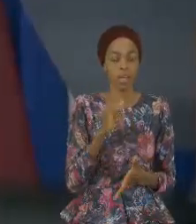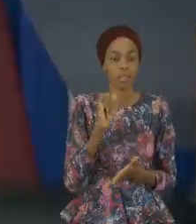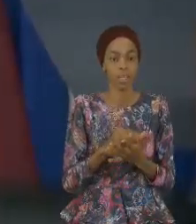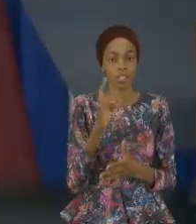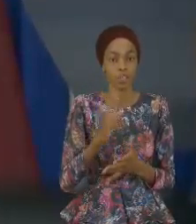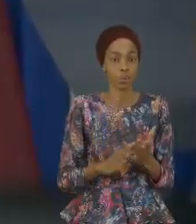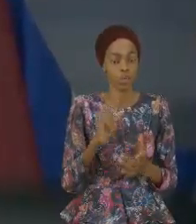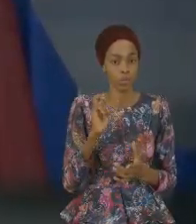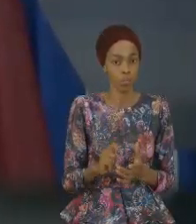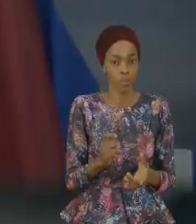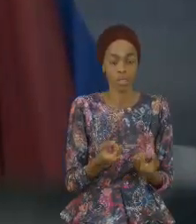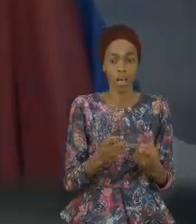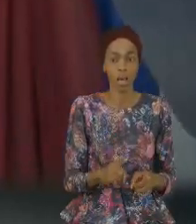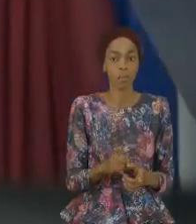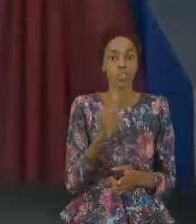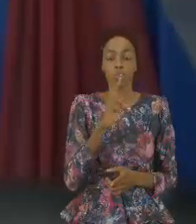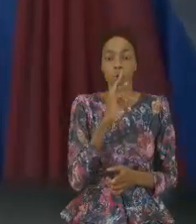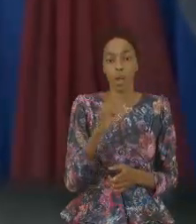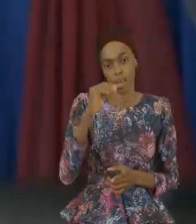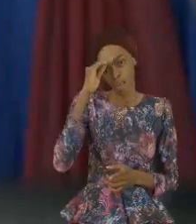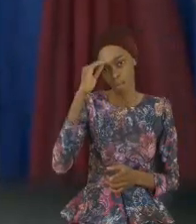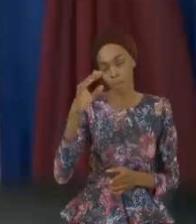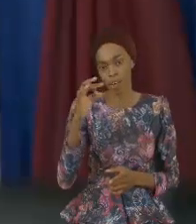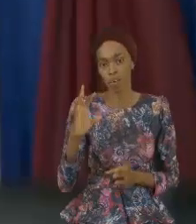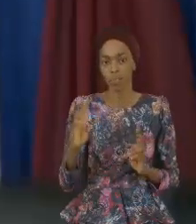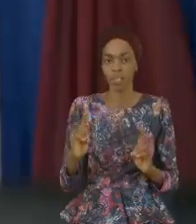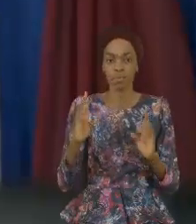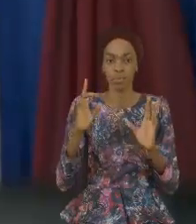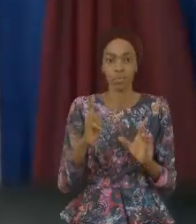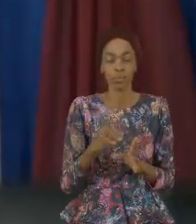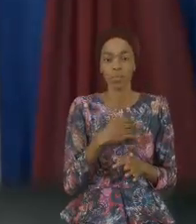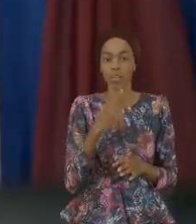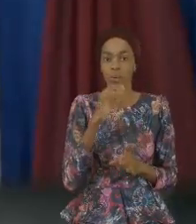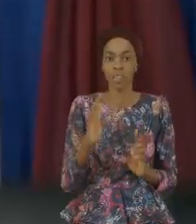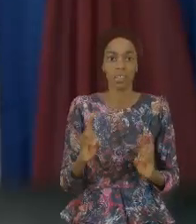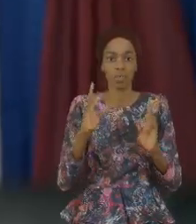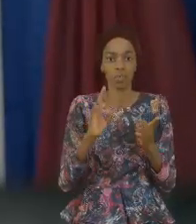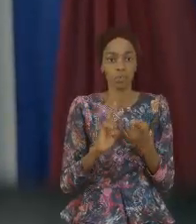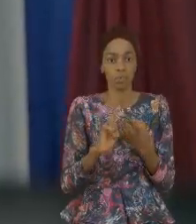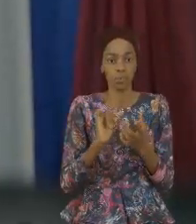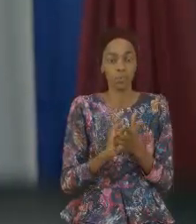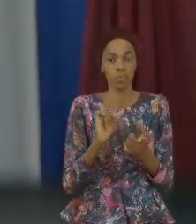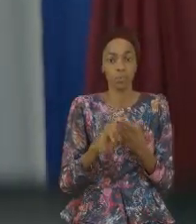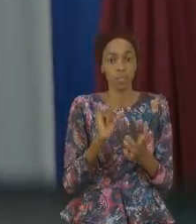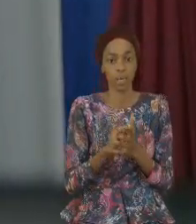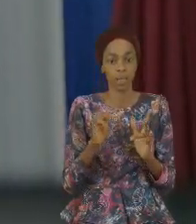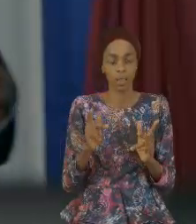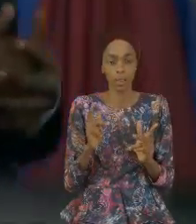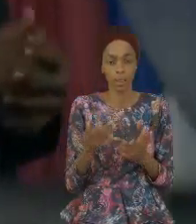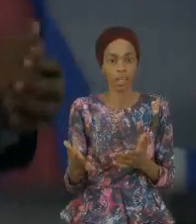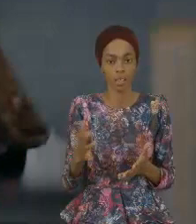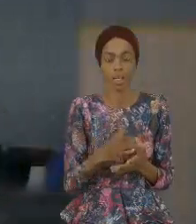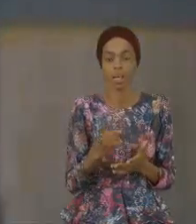must happen, you are a man of devotion, and you are devoted to that thing. Moses, tell me,